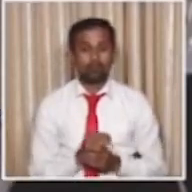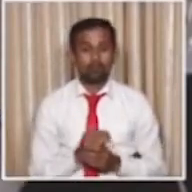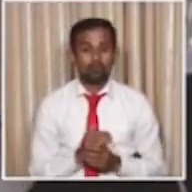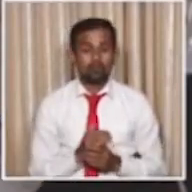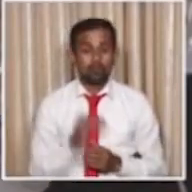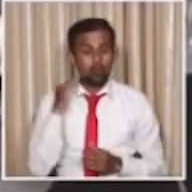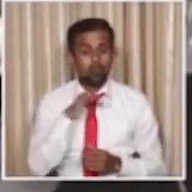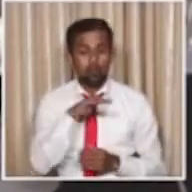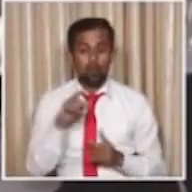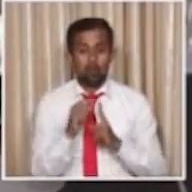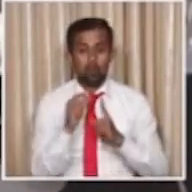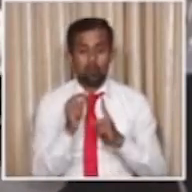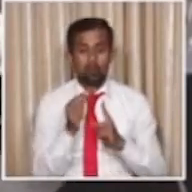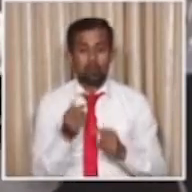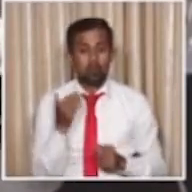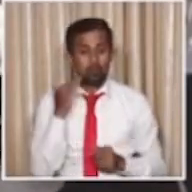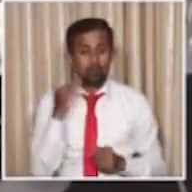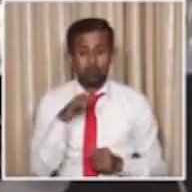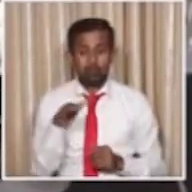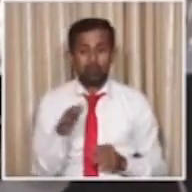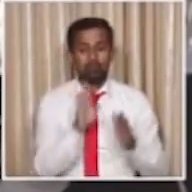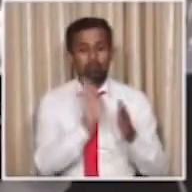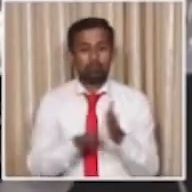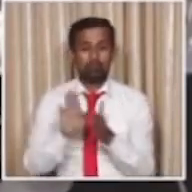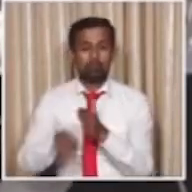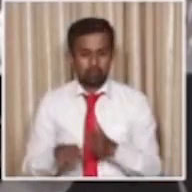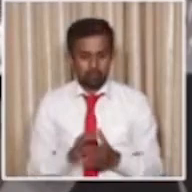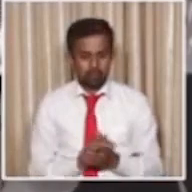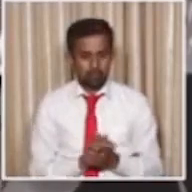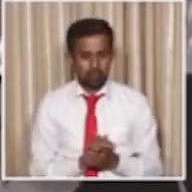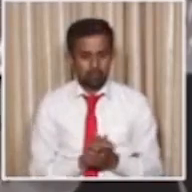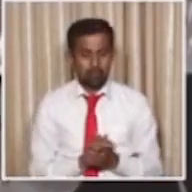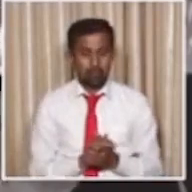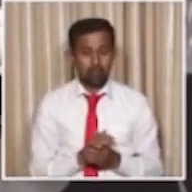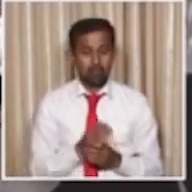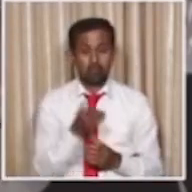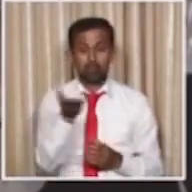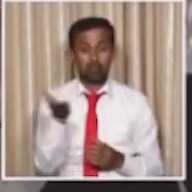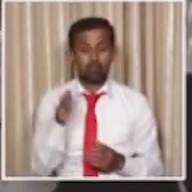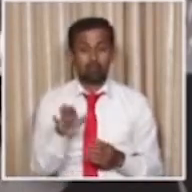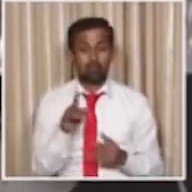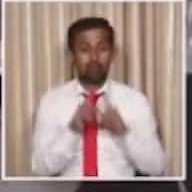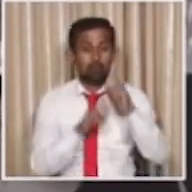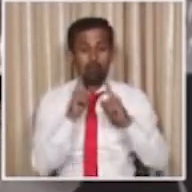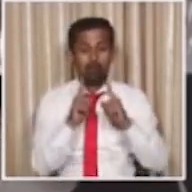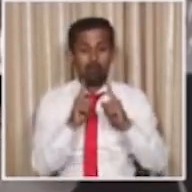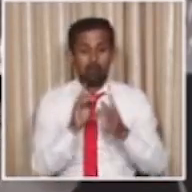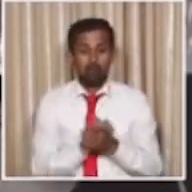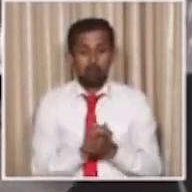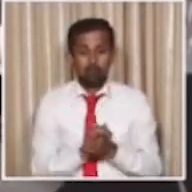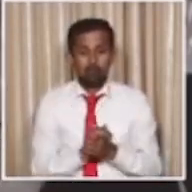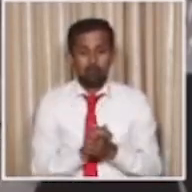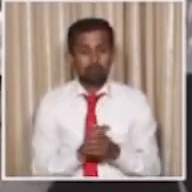are behaving, because of the way people are talking. Let us change that. When the people outside are saying 225 people inside this parliament are